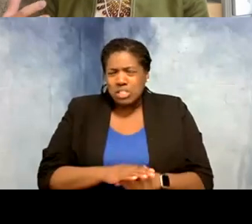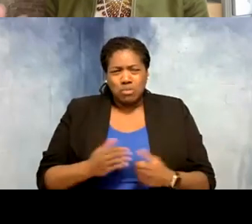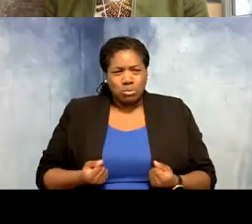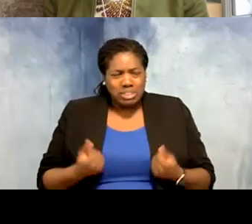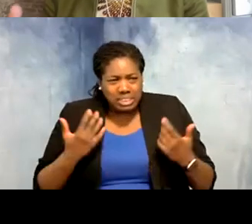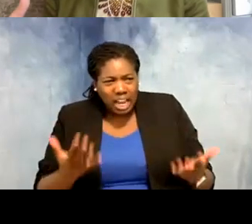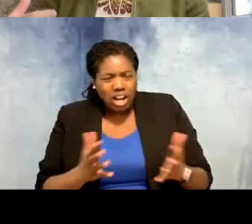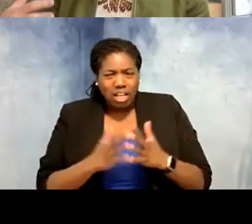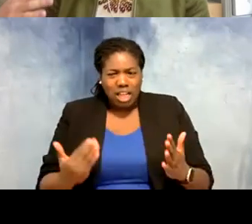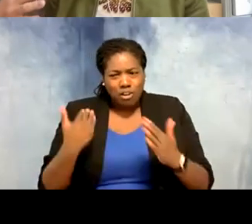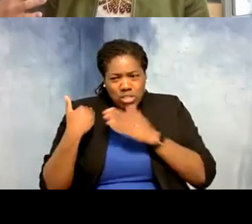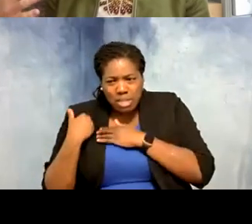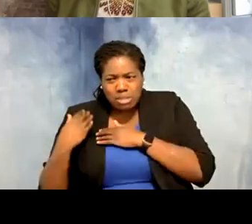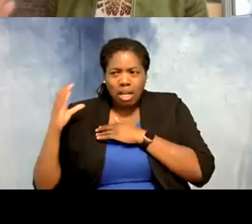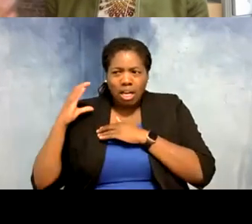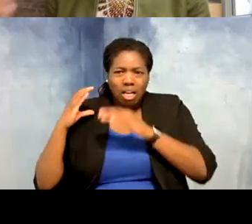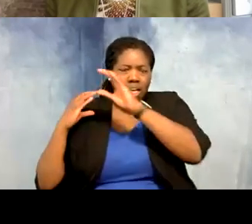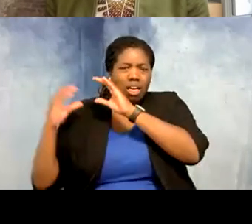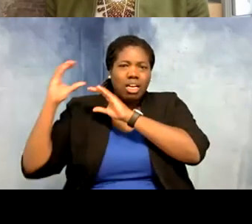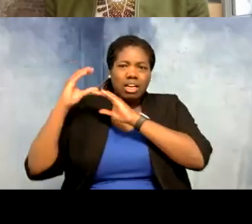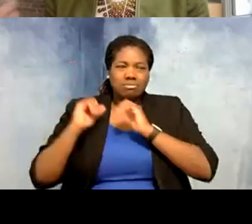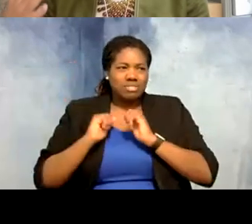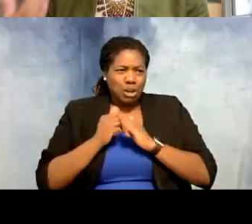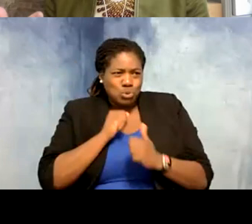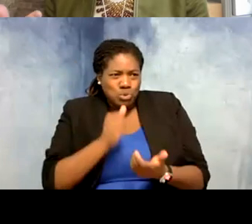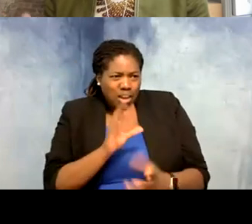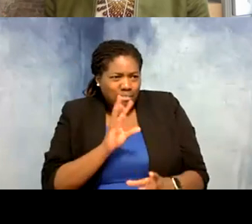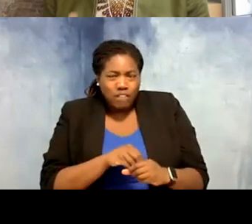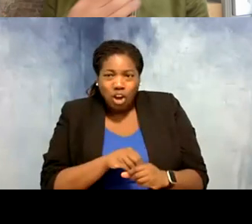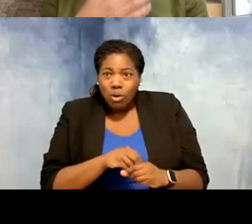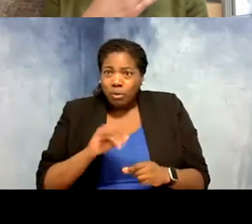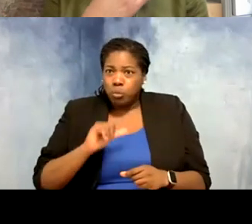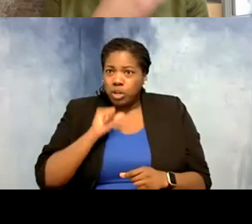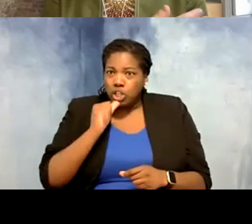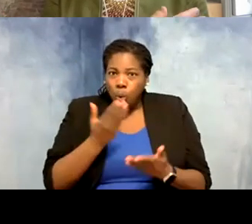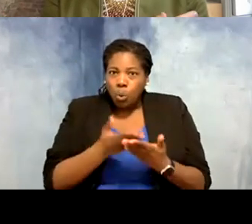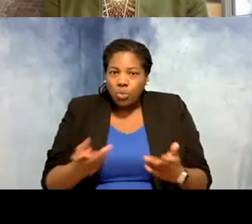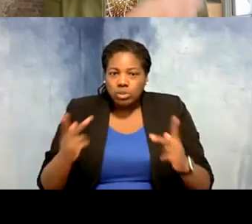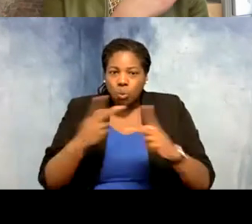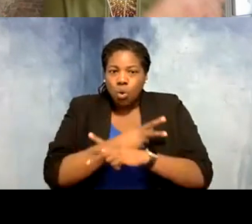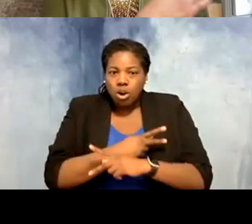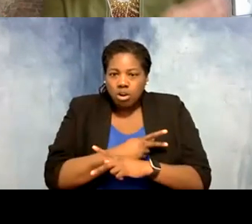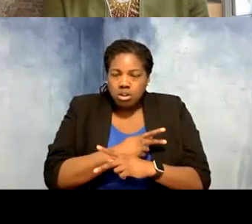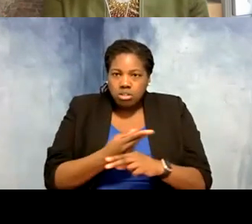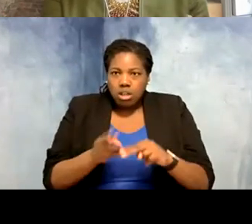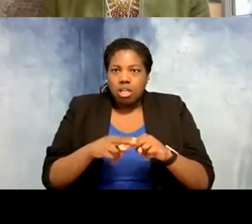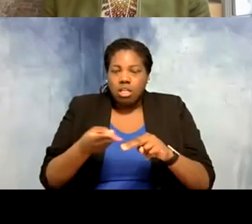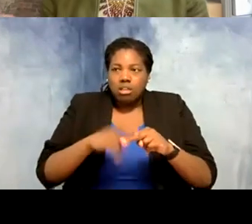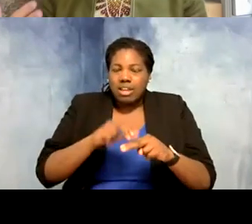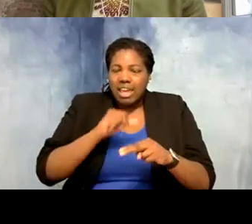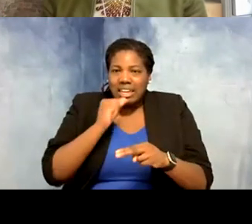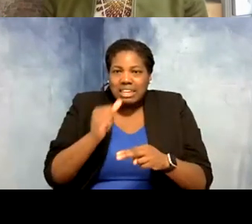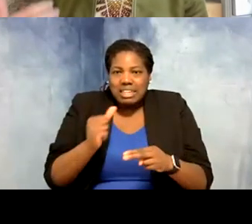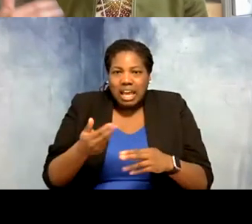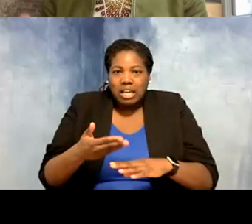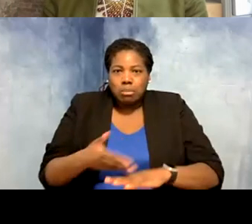so much responsibility. And I just think, how can we not? Because if we don't, things are going to get even worse, and then they're never going to get better. So